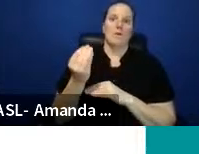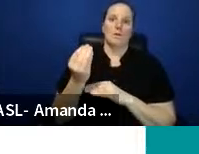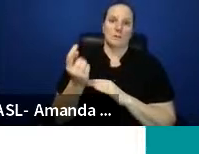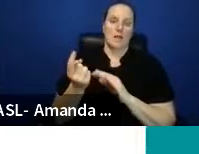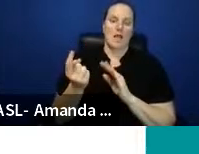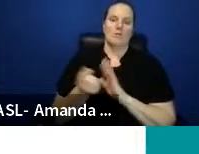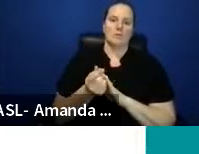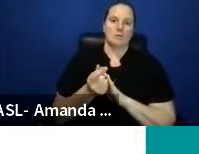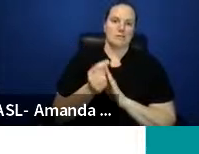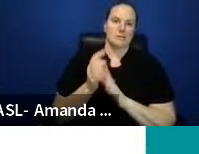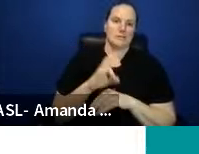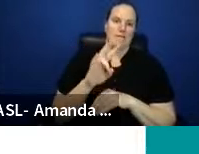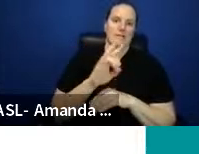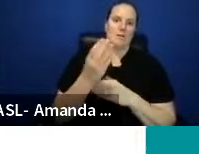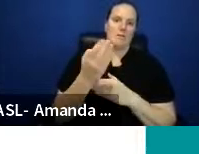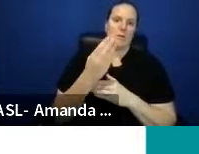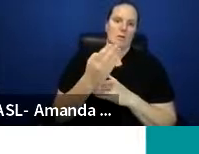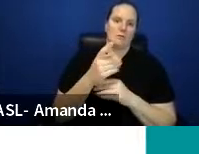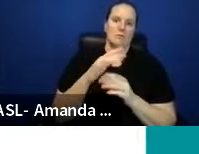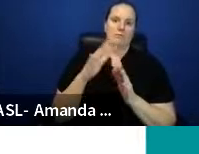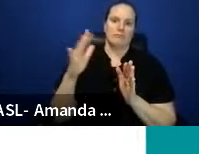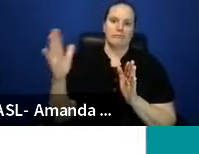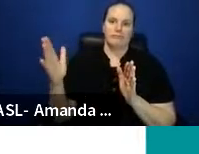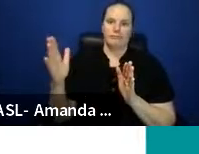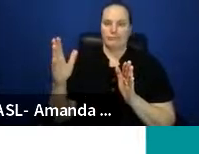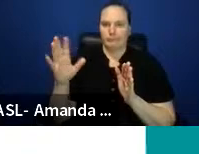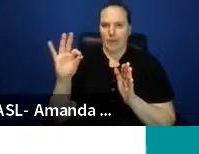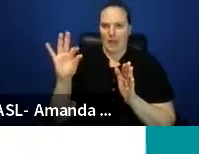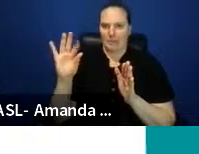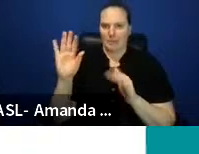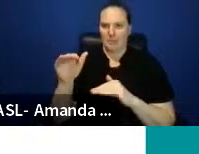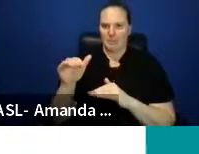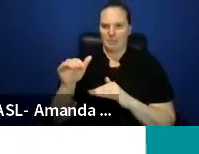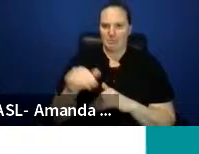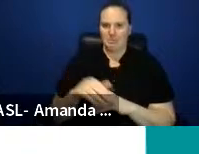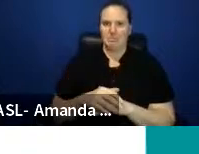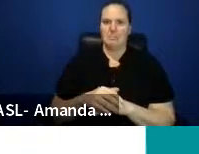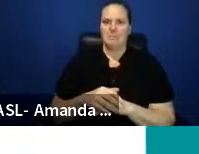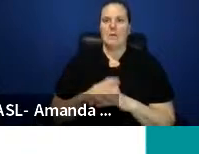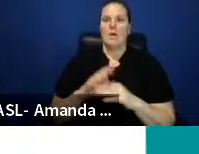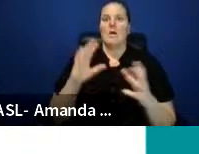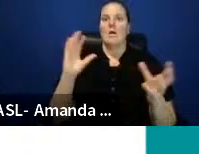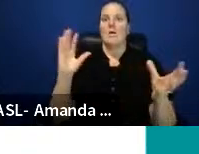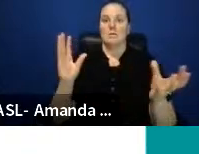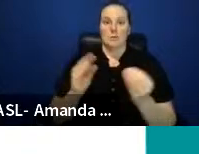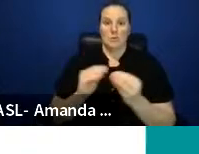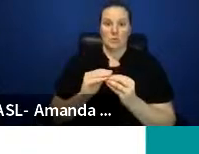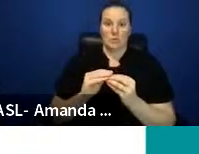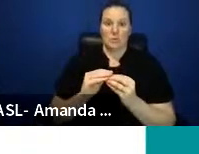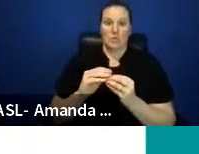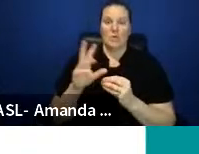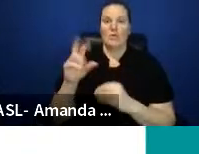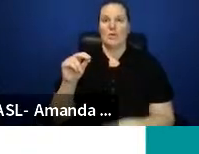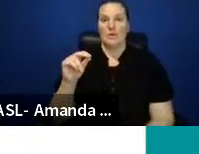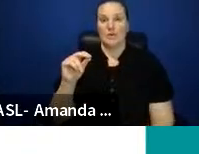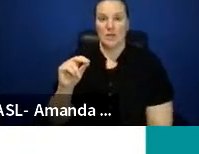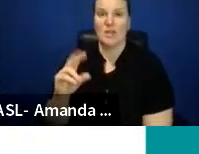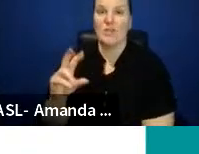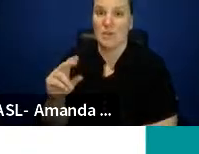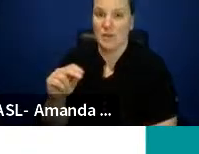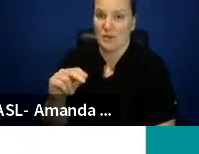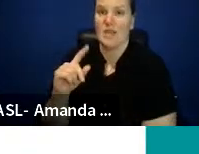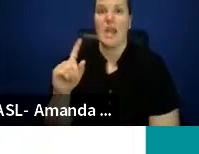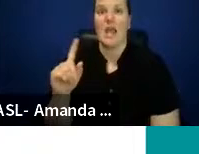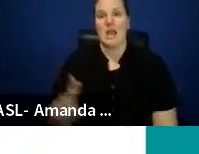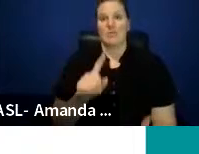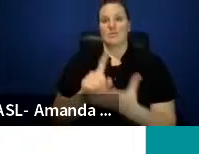hours, starting at 7 a.m. and going all the way till 9 p.m. So the combined total of those is 30 hours for the no build